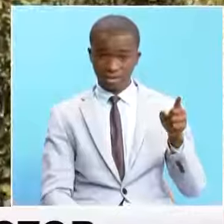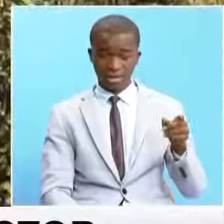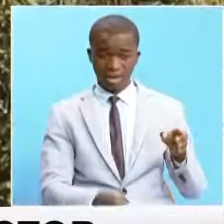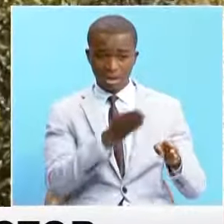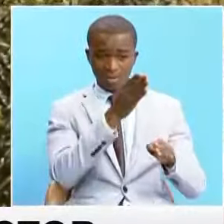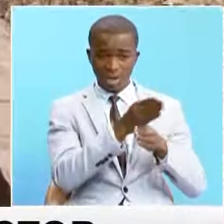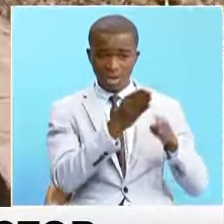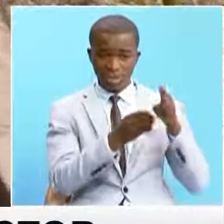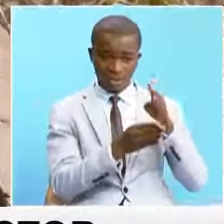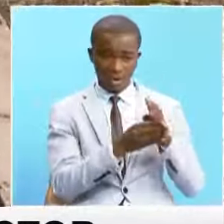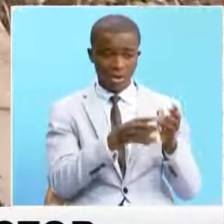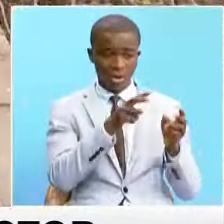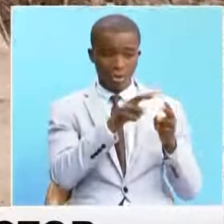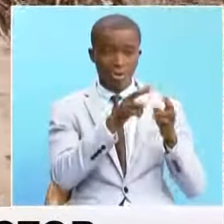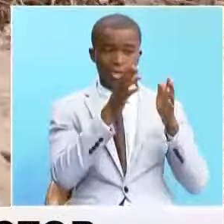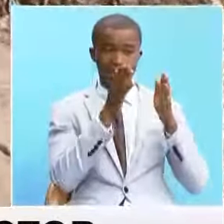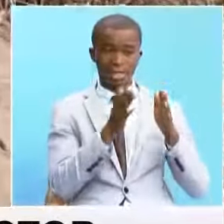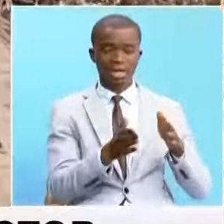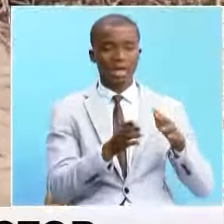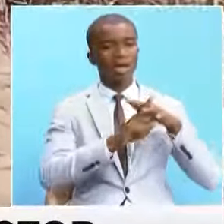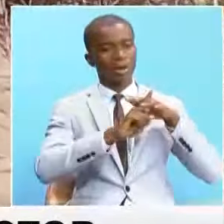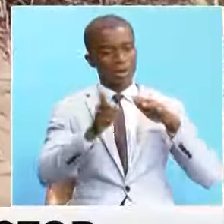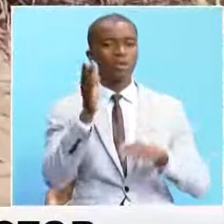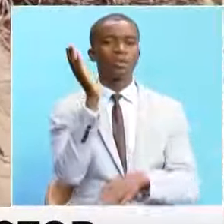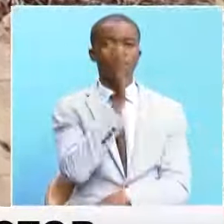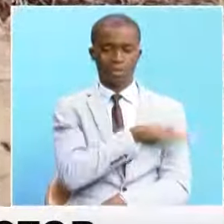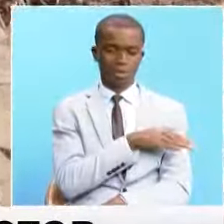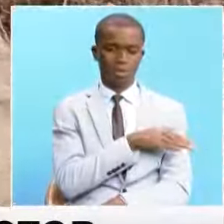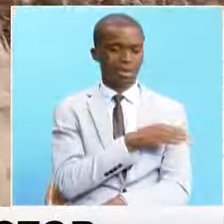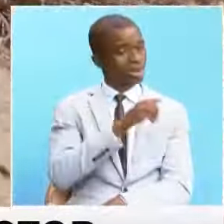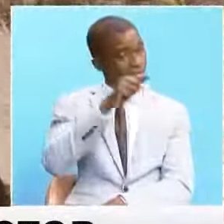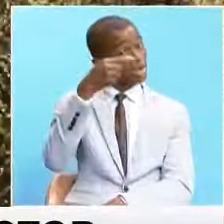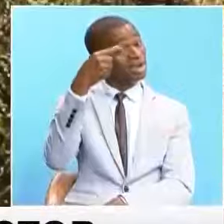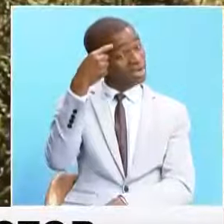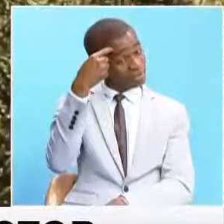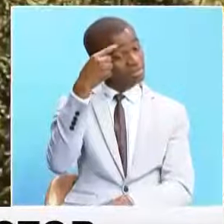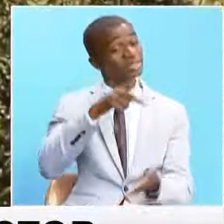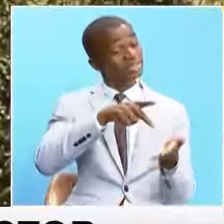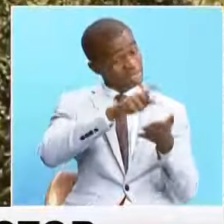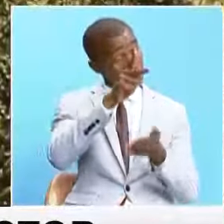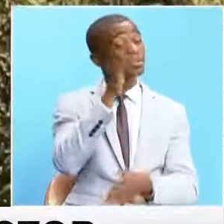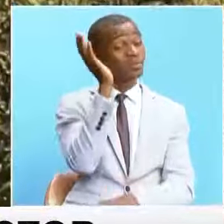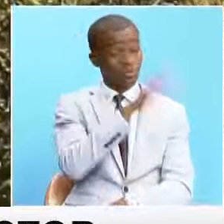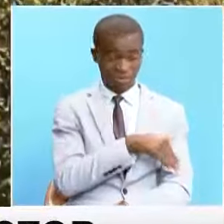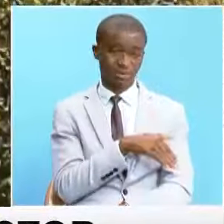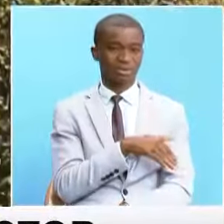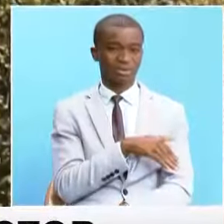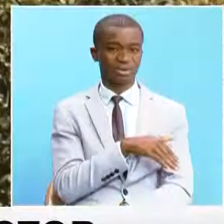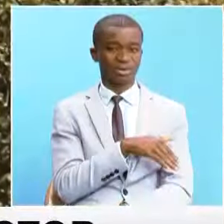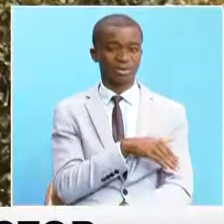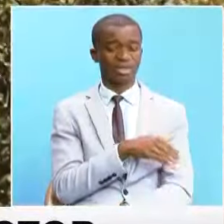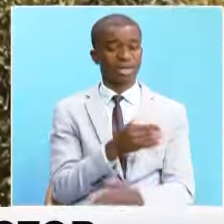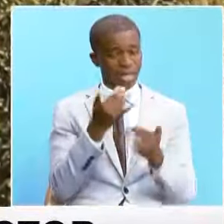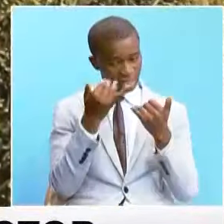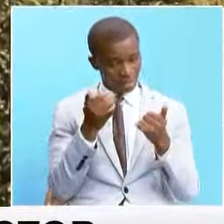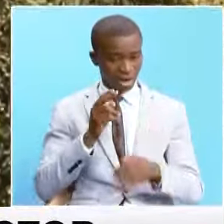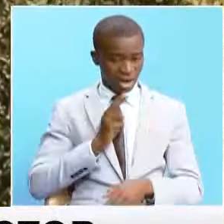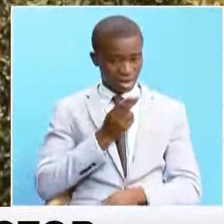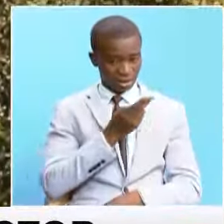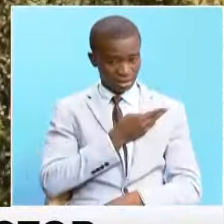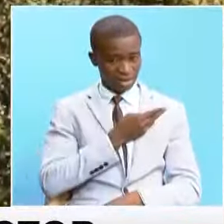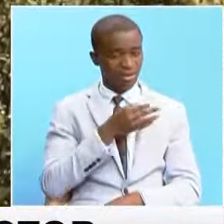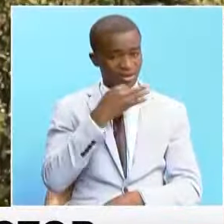we understand the government, they have already paid him. And us as villagers and the farmers,